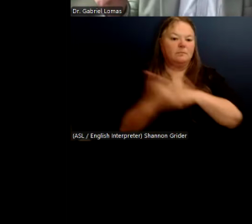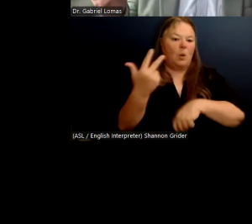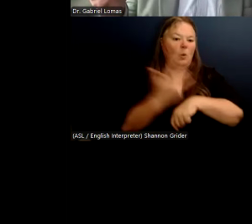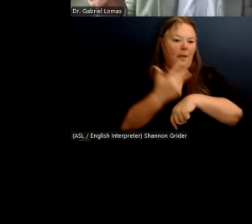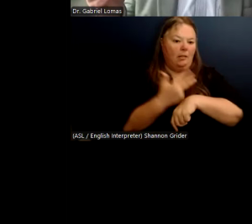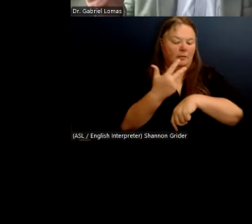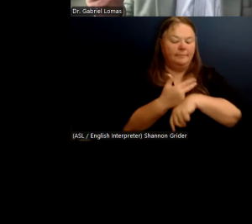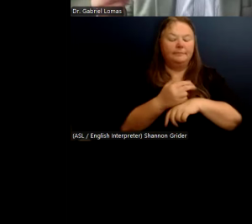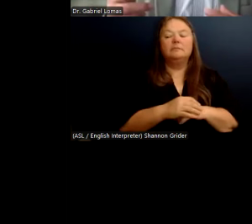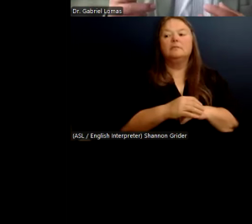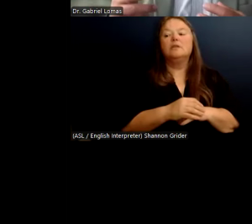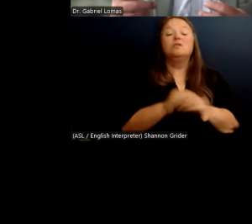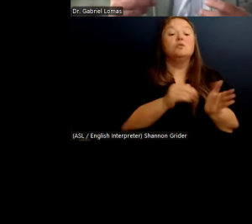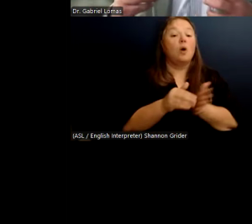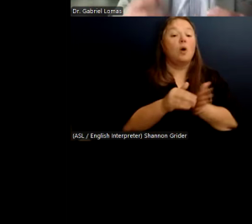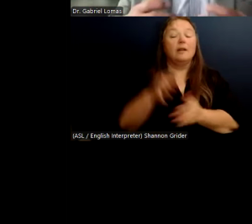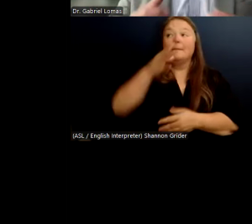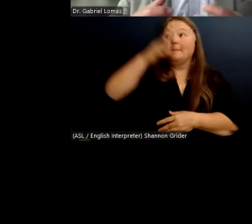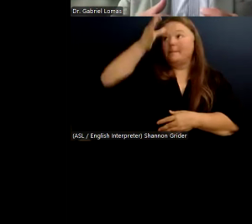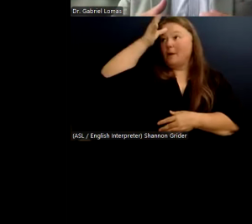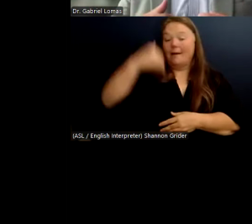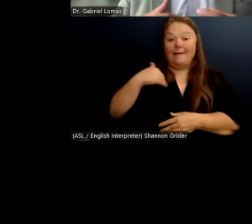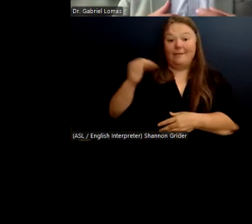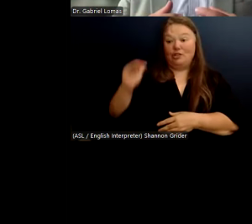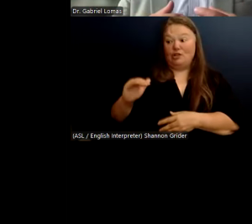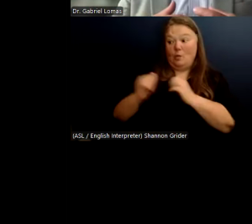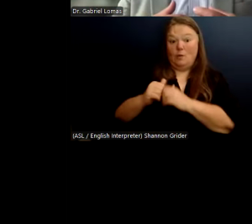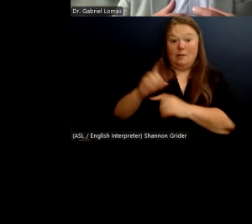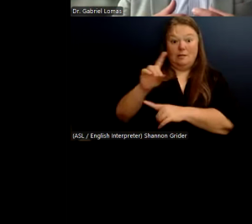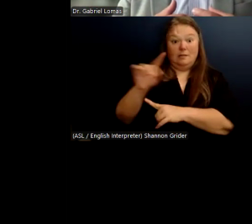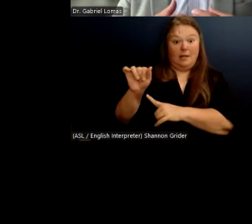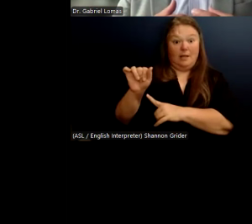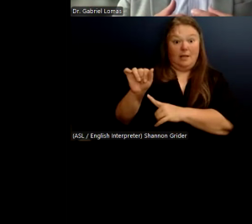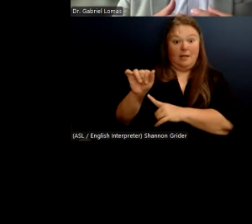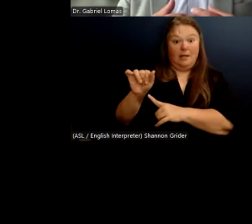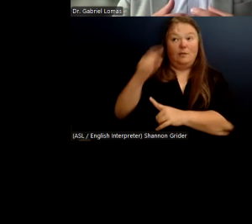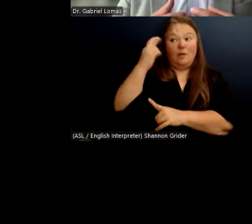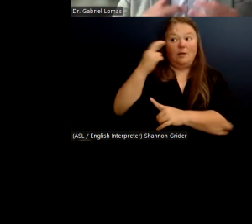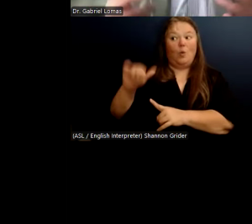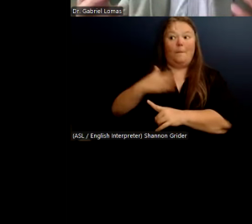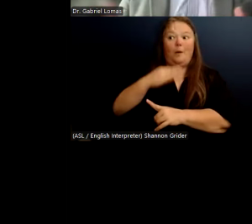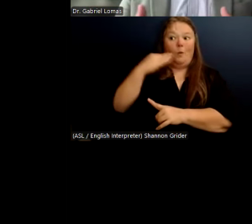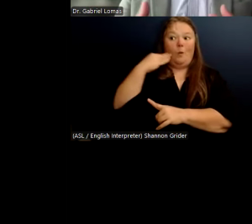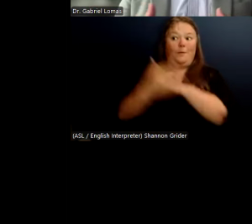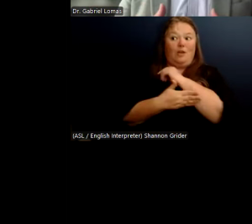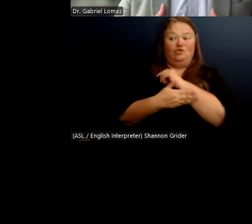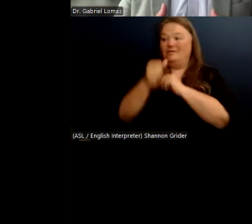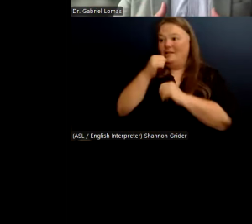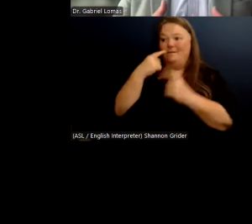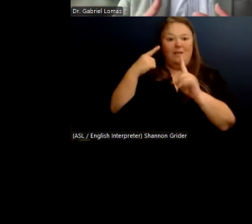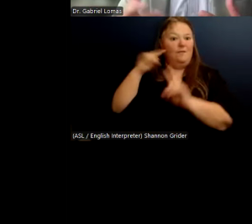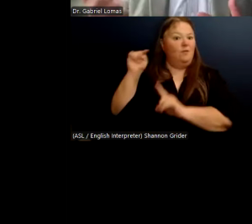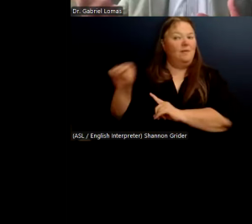has a child with a disability. They realize my home country is not an effective place for my child to be raised. They don't have the kind of programming that we